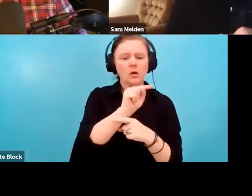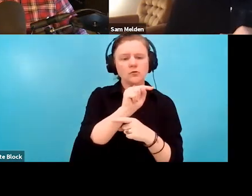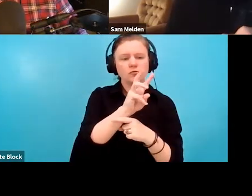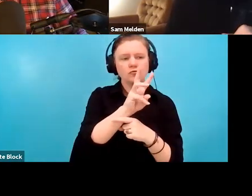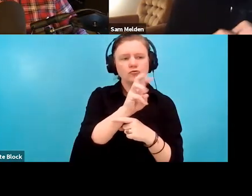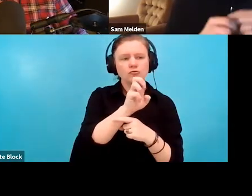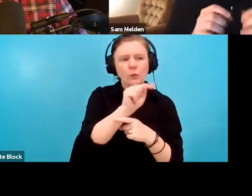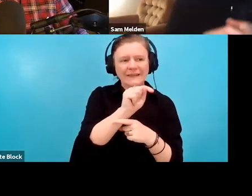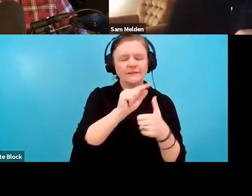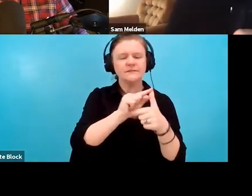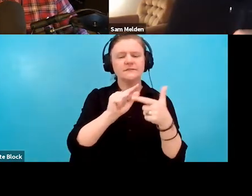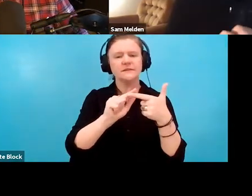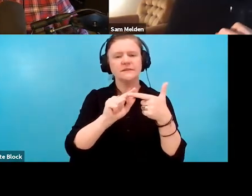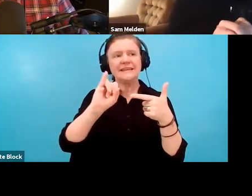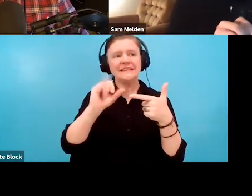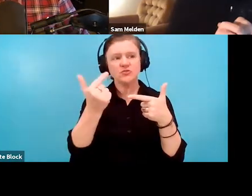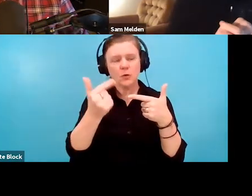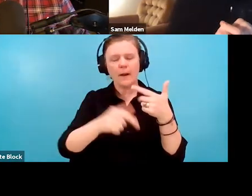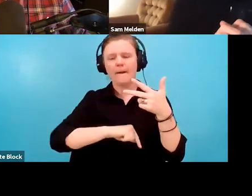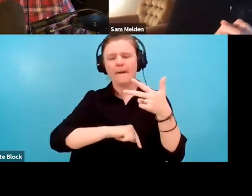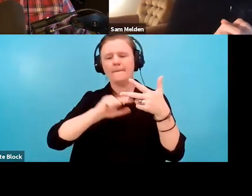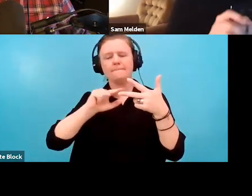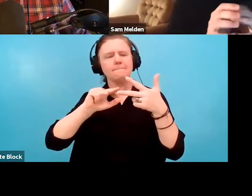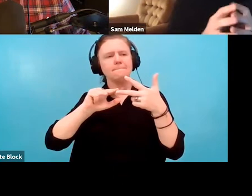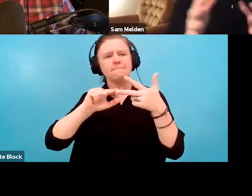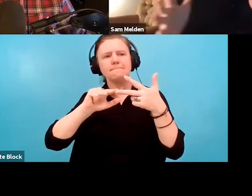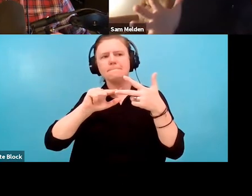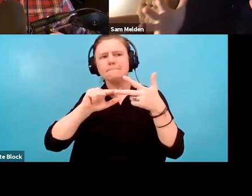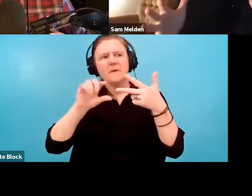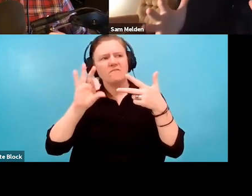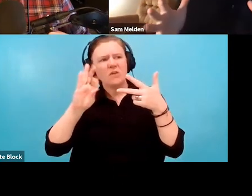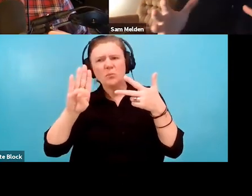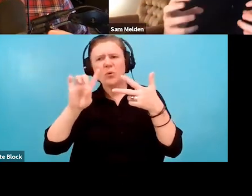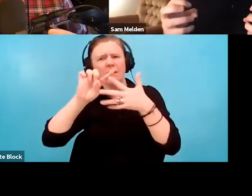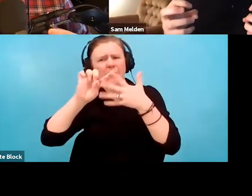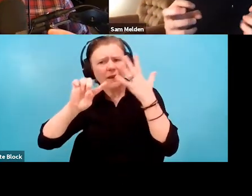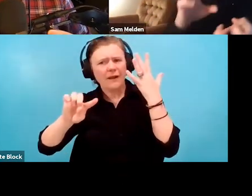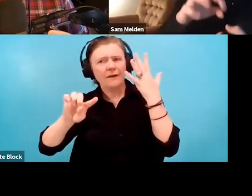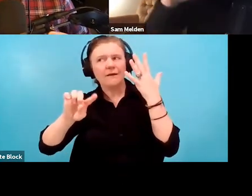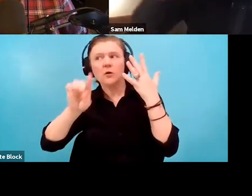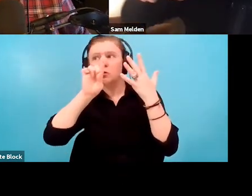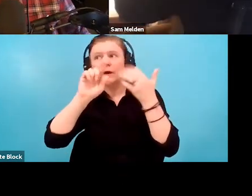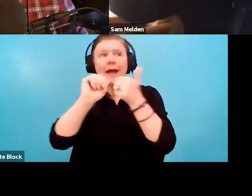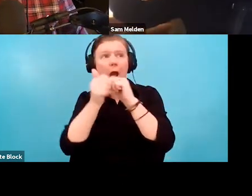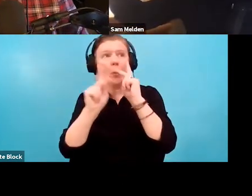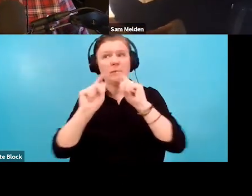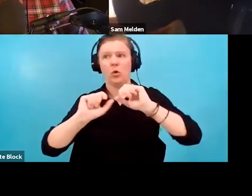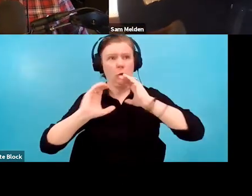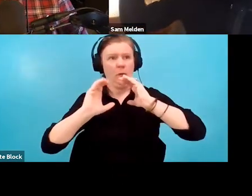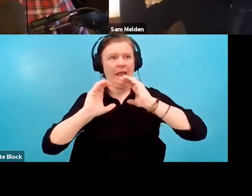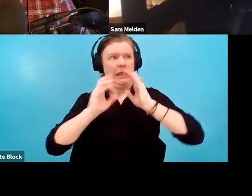Instagram post or a Facebook post, and then even the various ways that someone might communicate within those platforms,